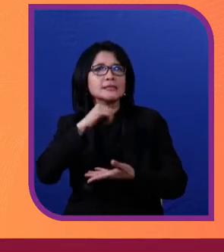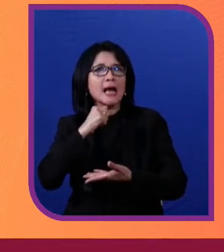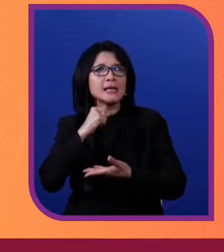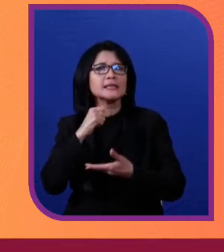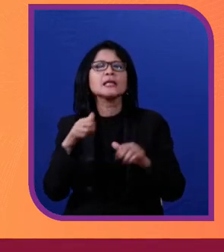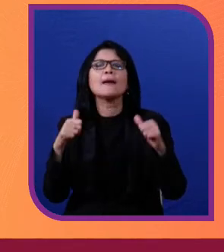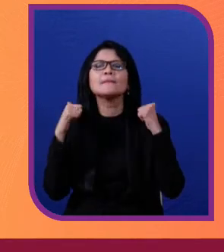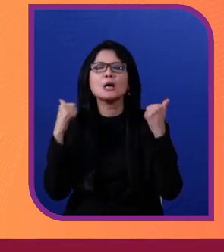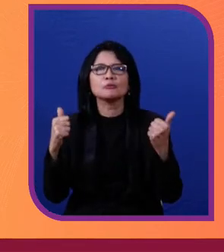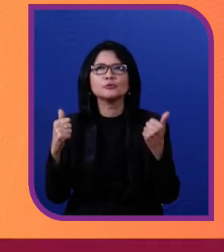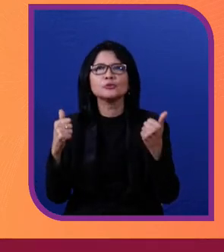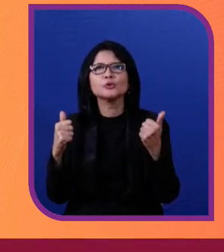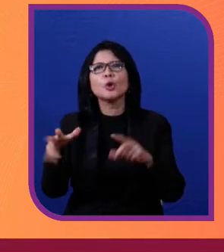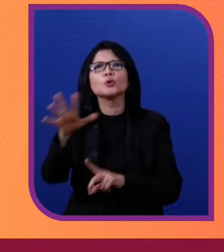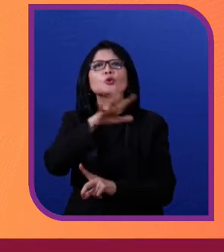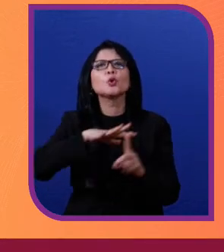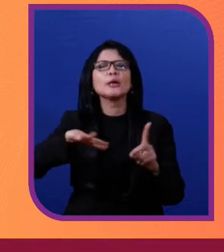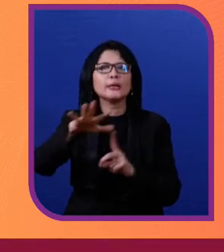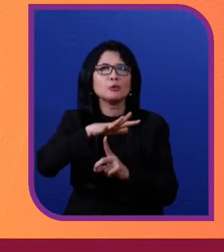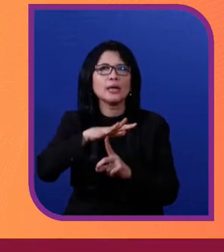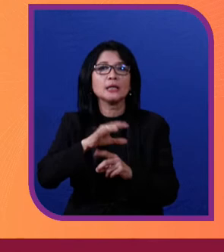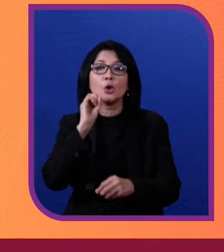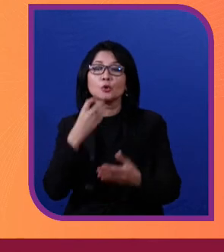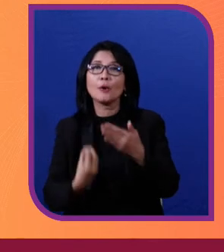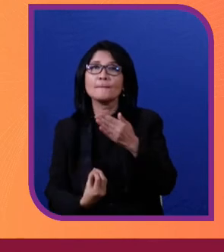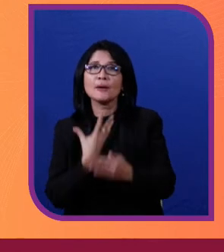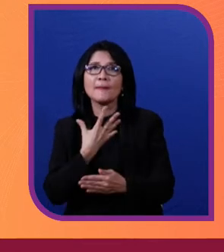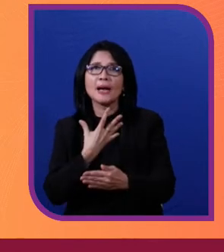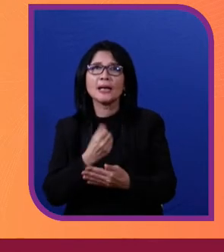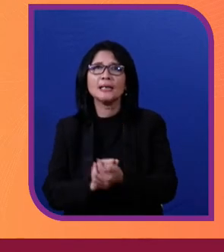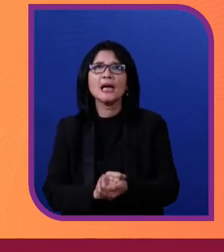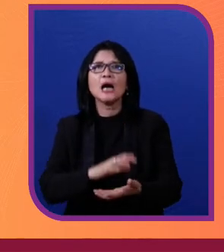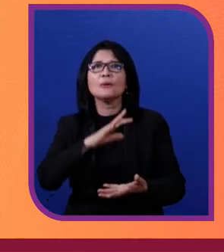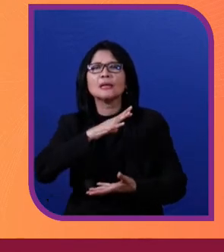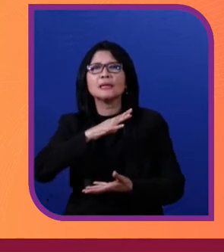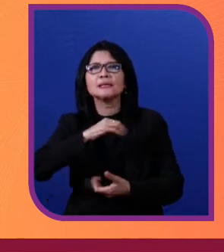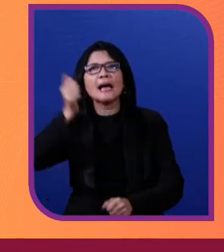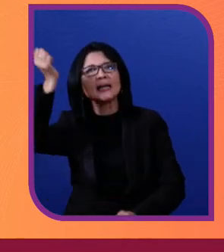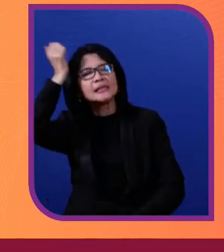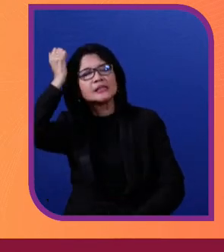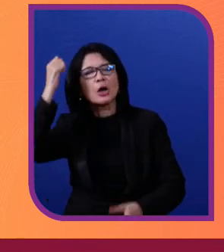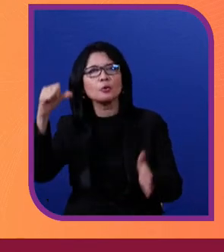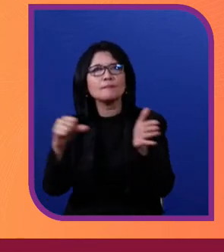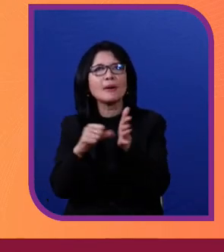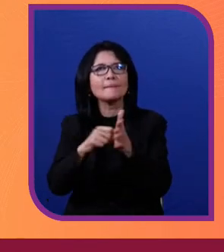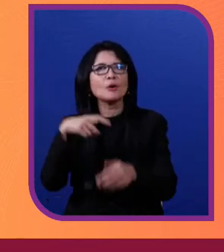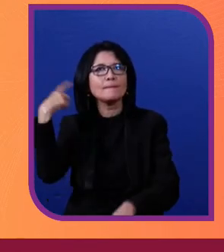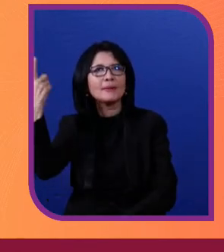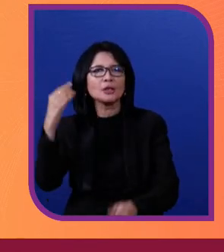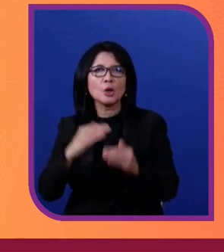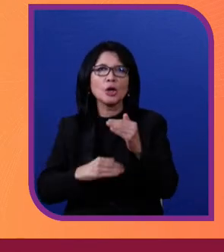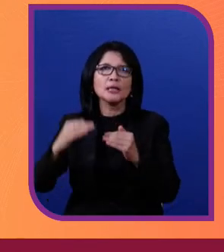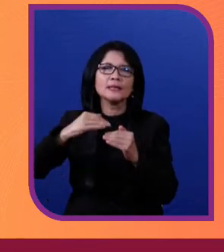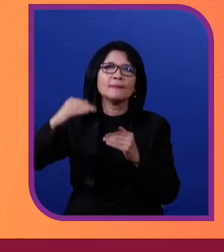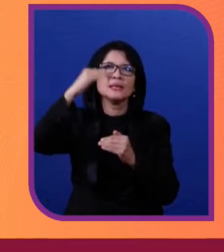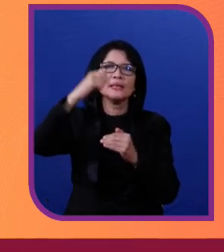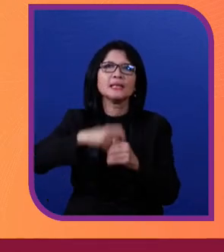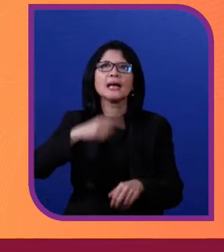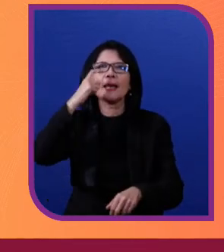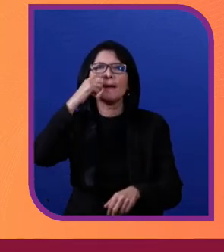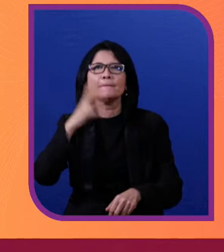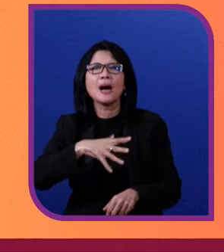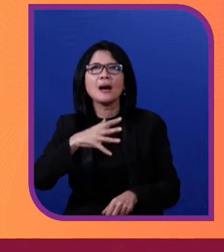aset will allow The government to have a structure Bangka Willy tw8tter sleep so